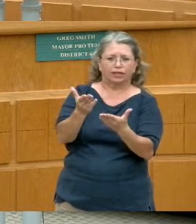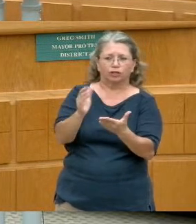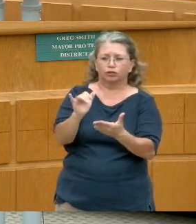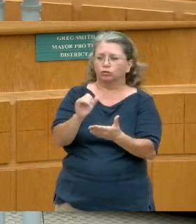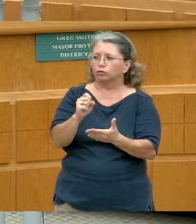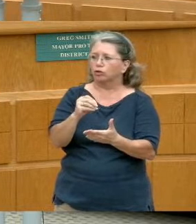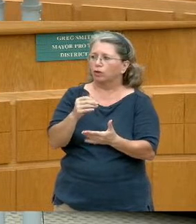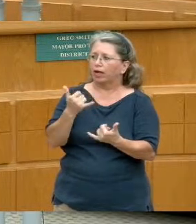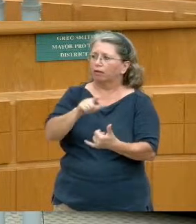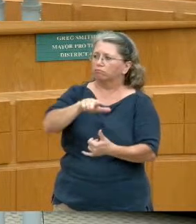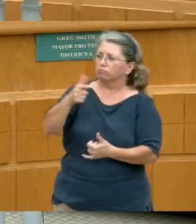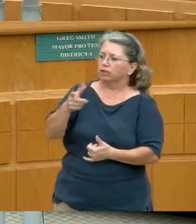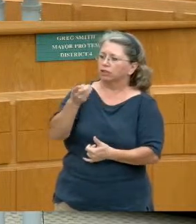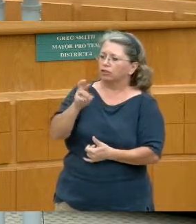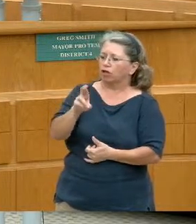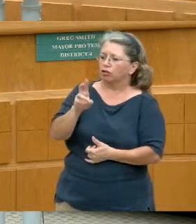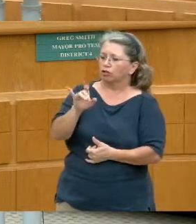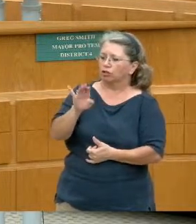turn it over to Dr. Bird. Thank you.